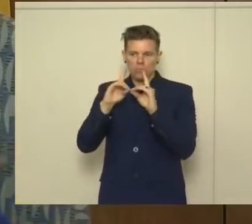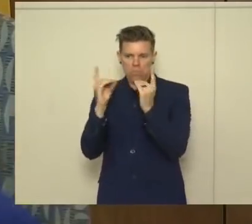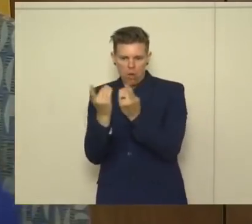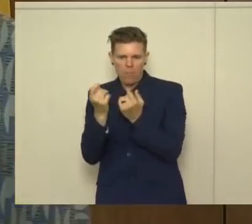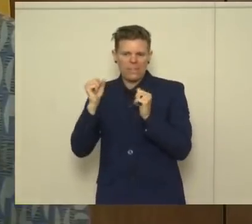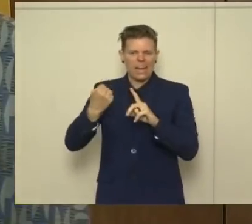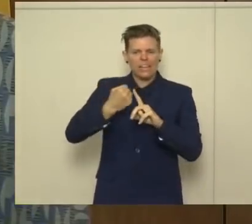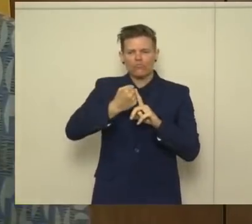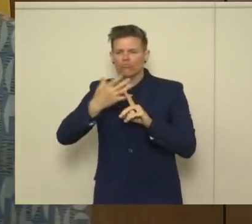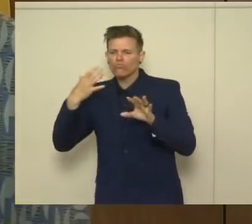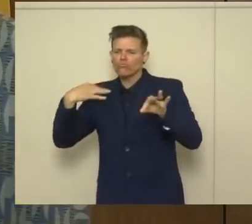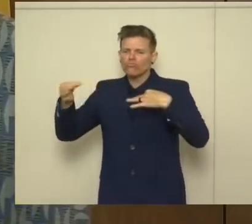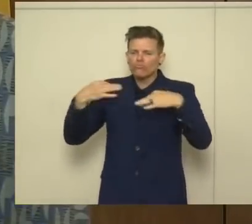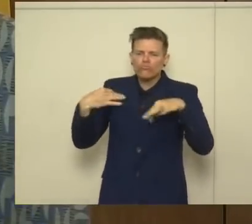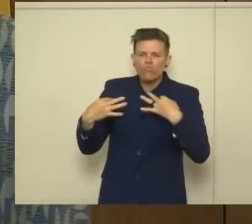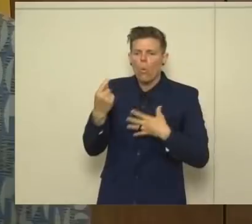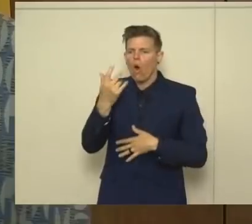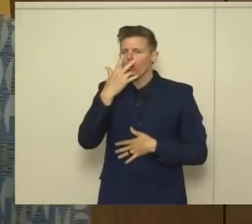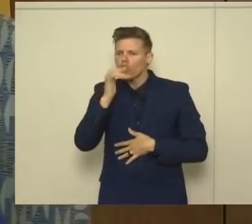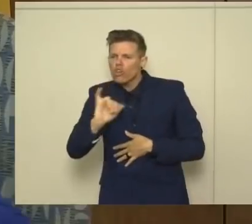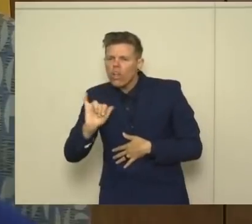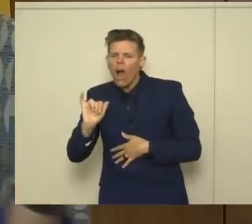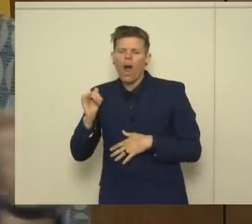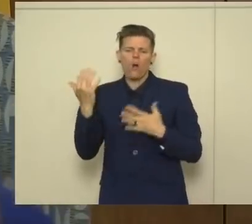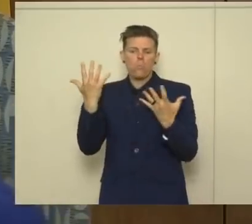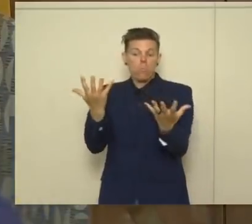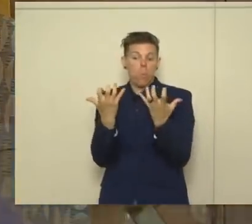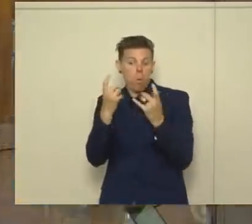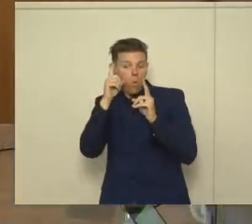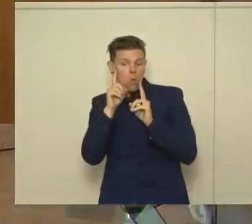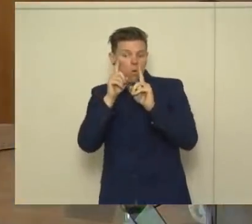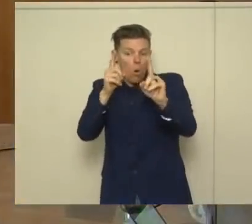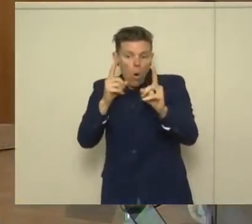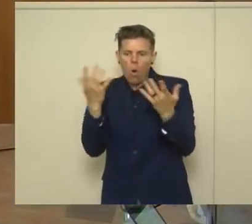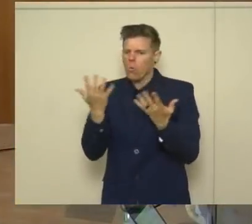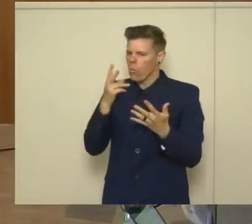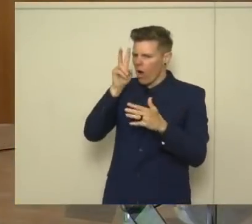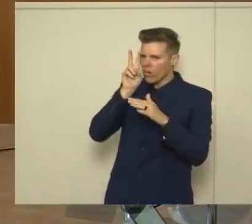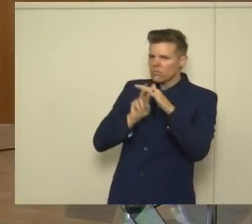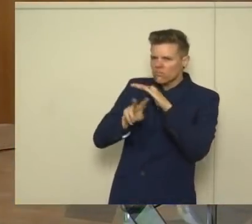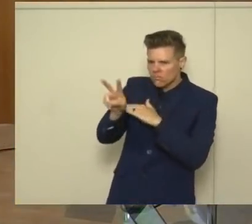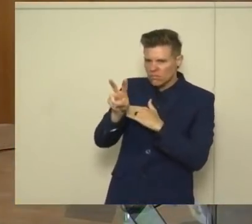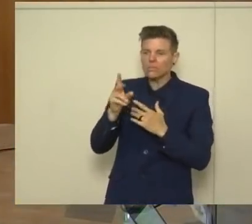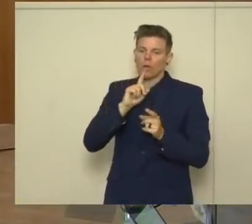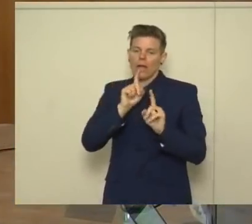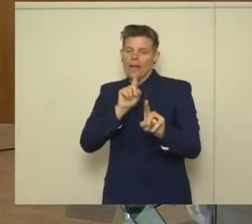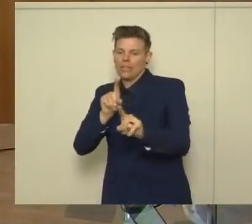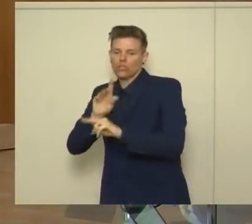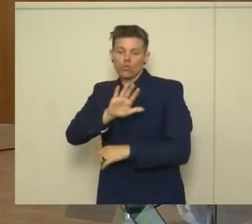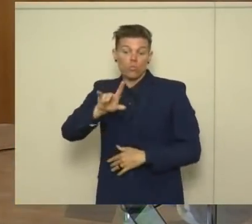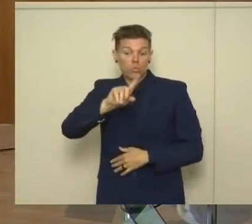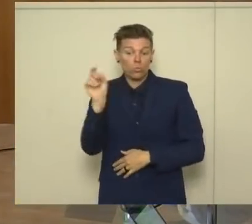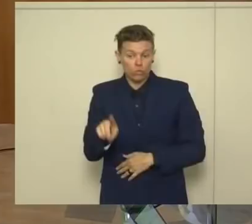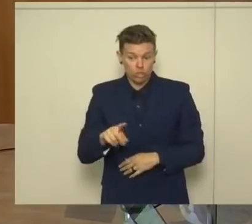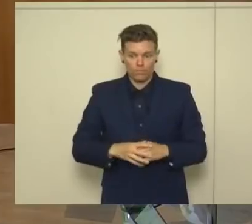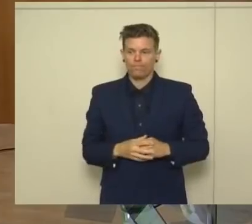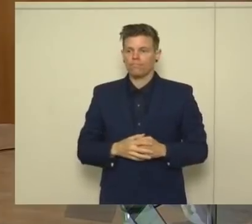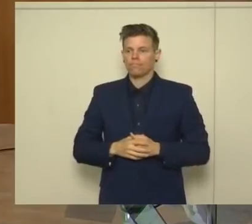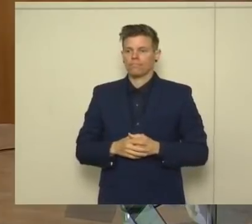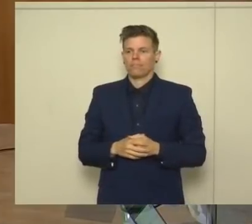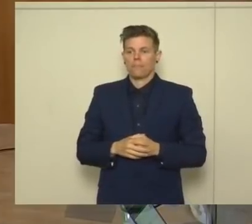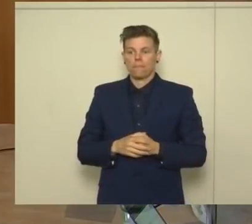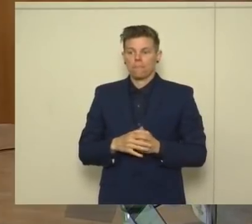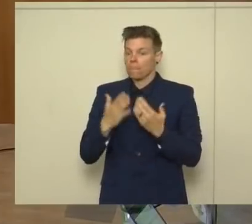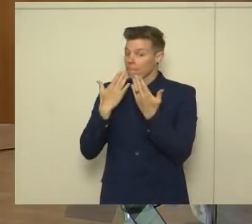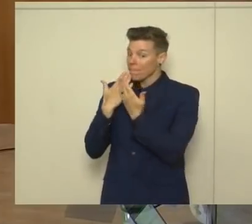and also get your burning questions answered today. Secretary Stewart. Thank you, Governor. And I want to start off by